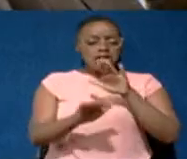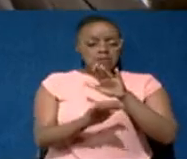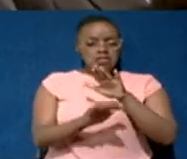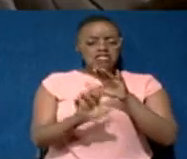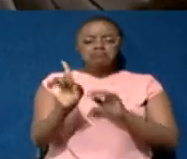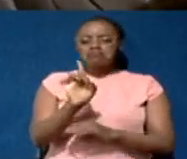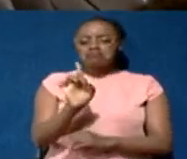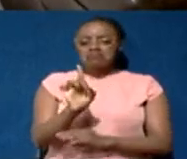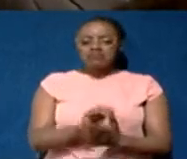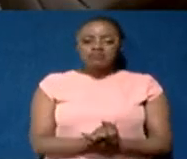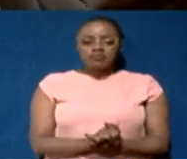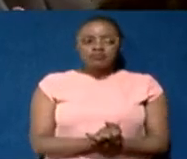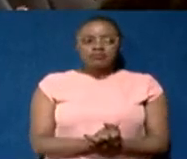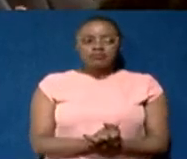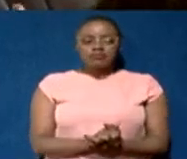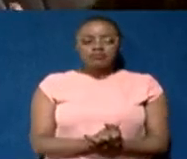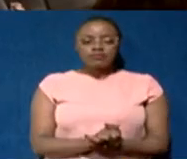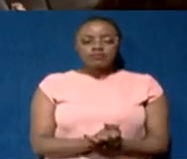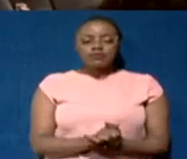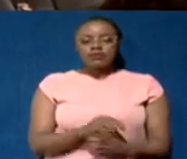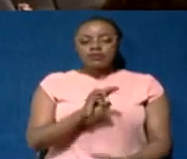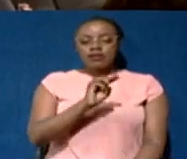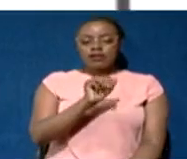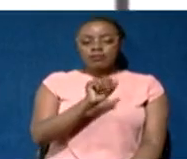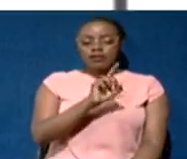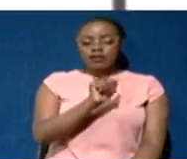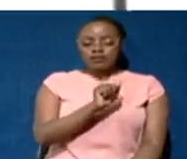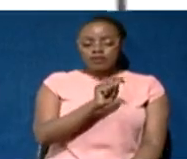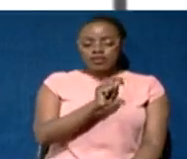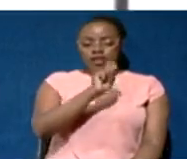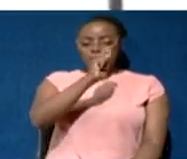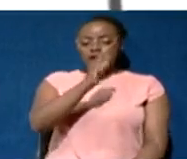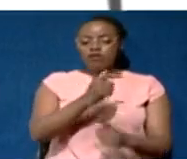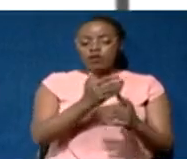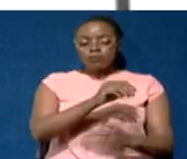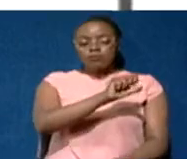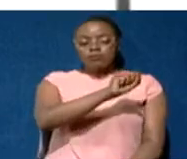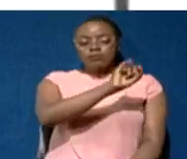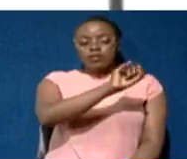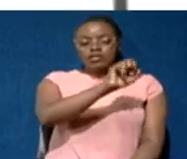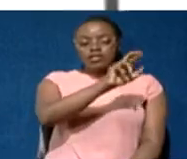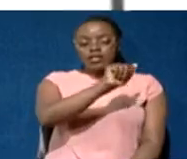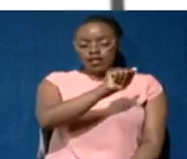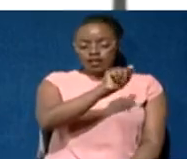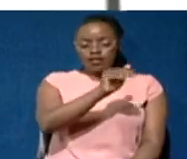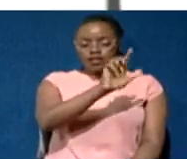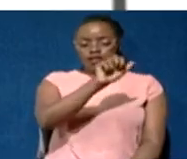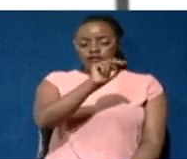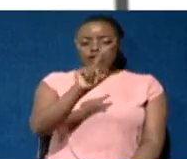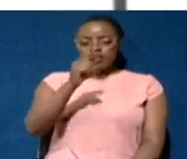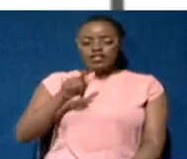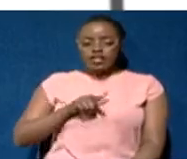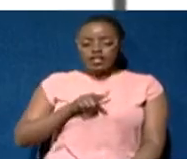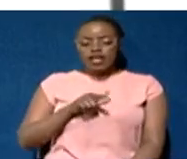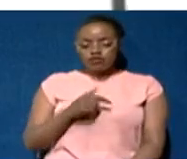deputy. Maada Bio, President of the Republic of Sierra Leone and the First